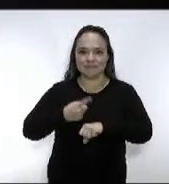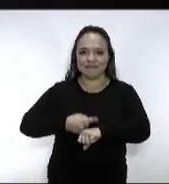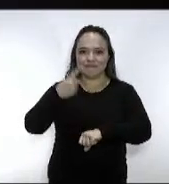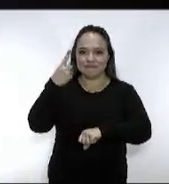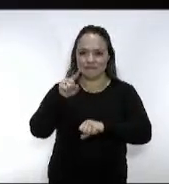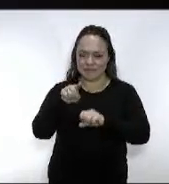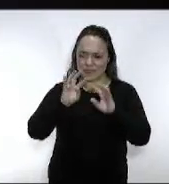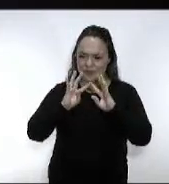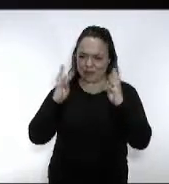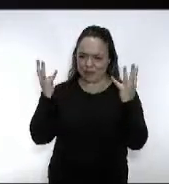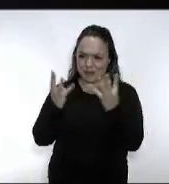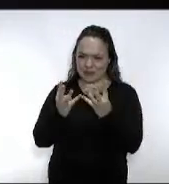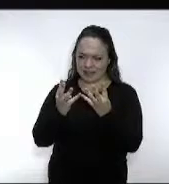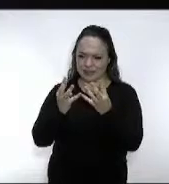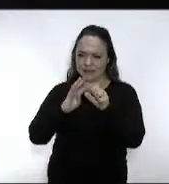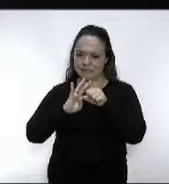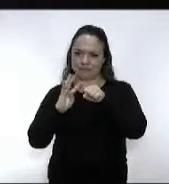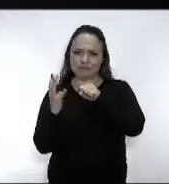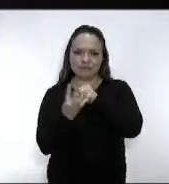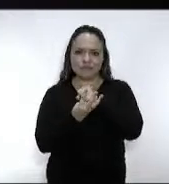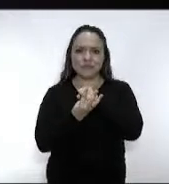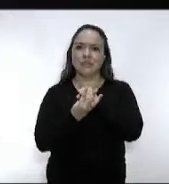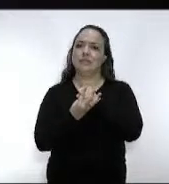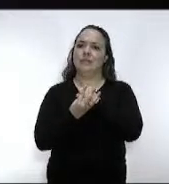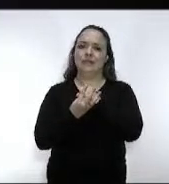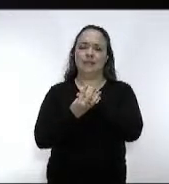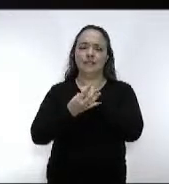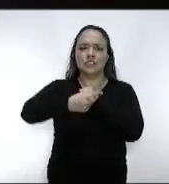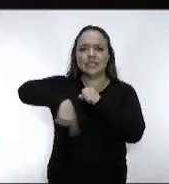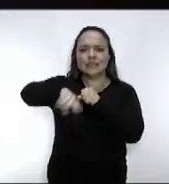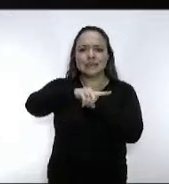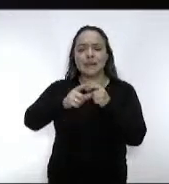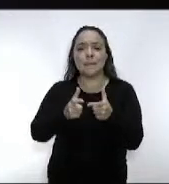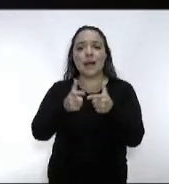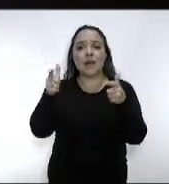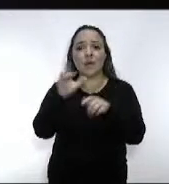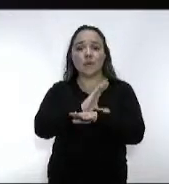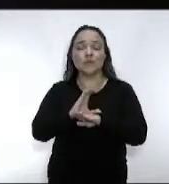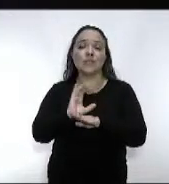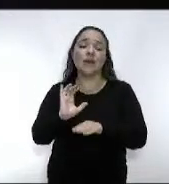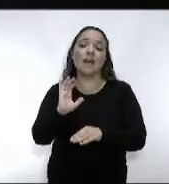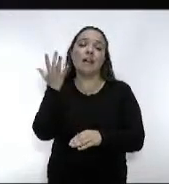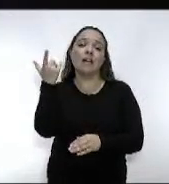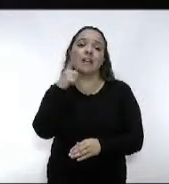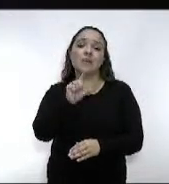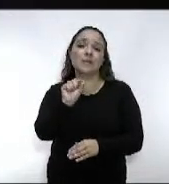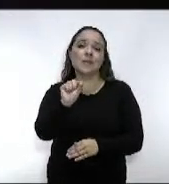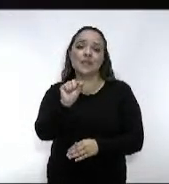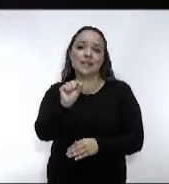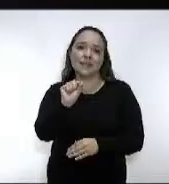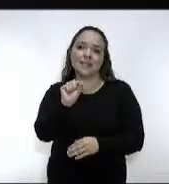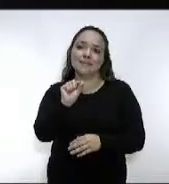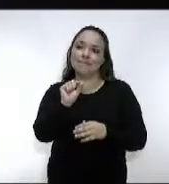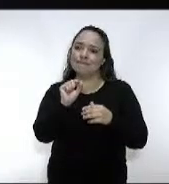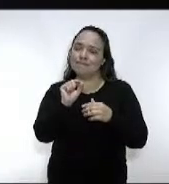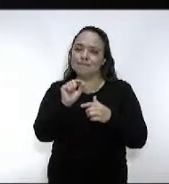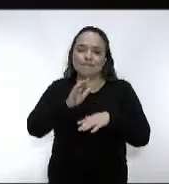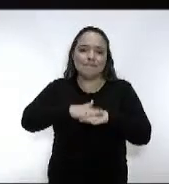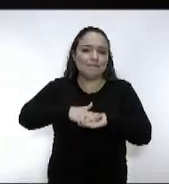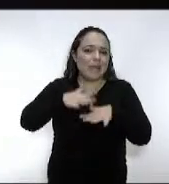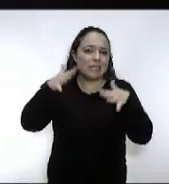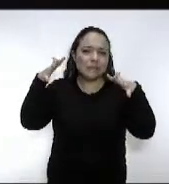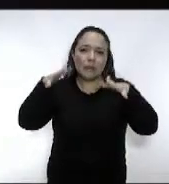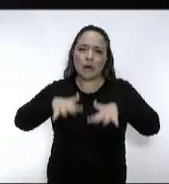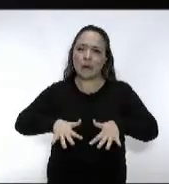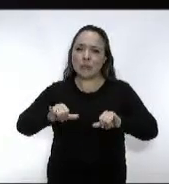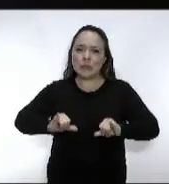that what you have done through the pandemic, because the great majority of the course and you, unfortunately, has happened in the middle